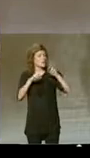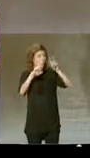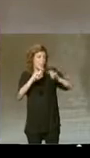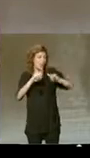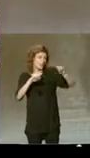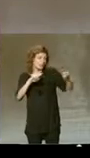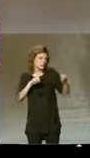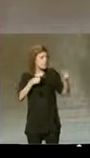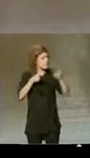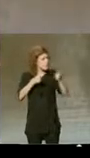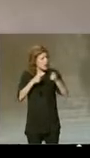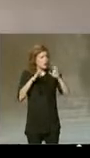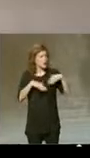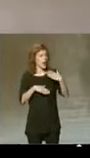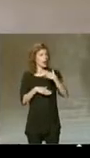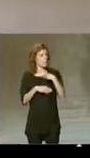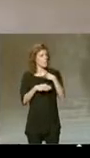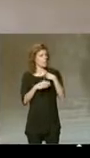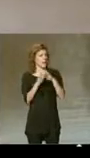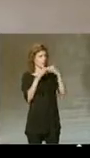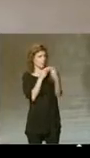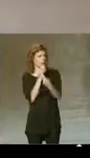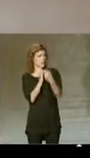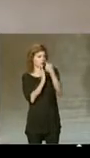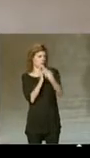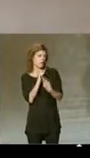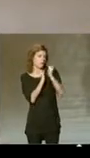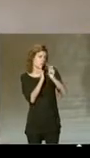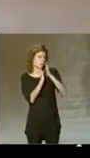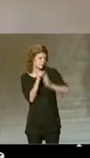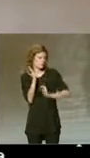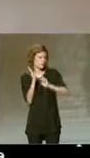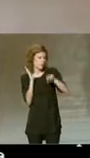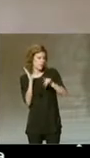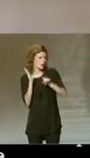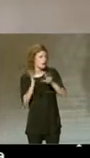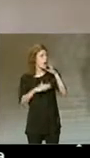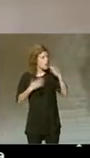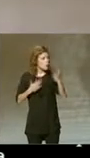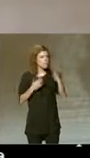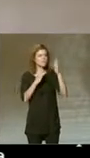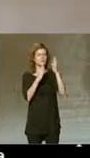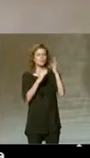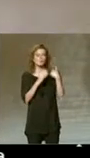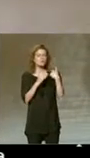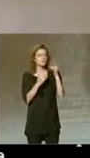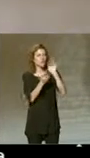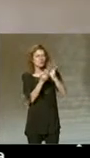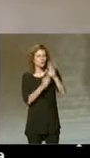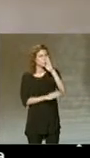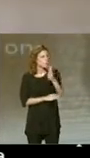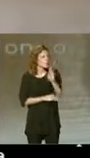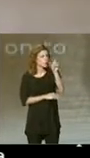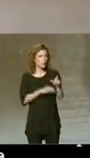and after the market analysis on paper, they've moved on to a direct contact with